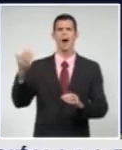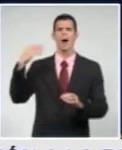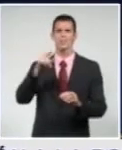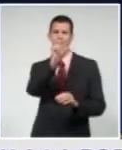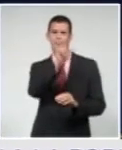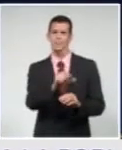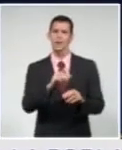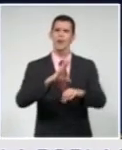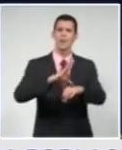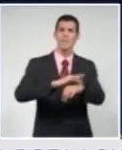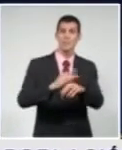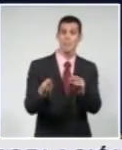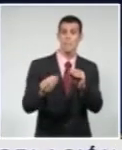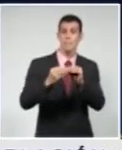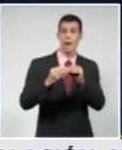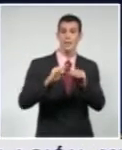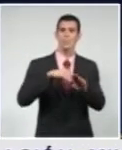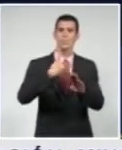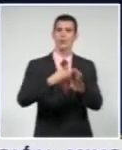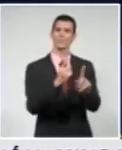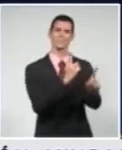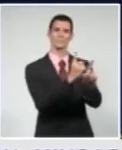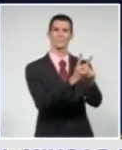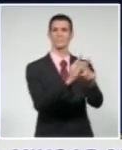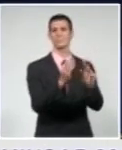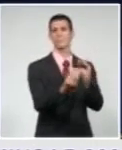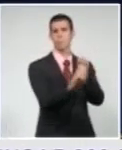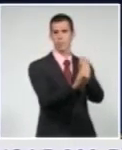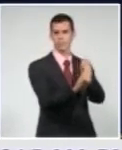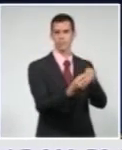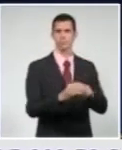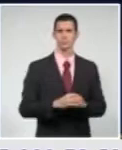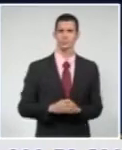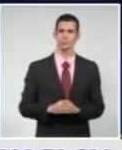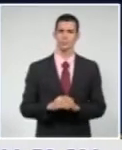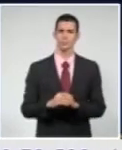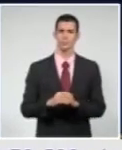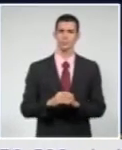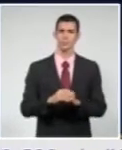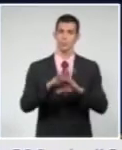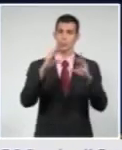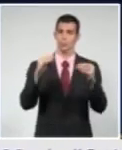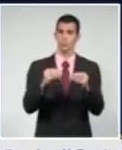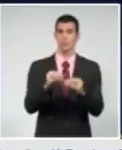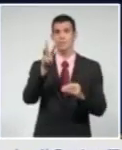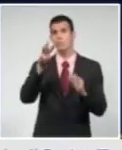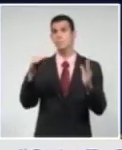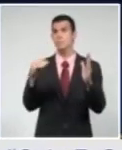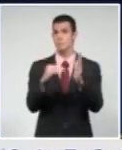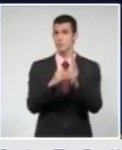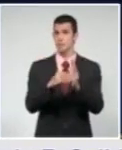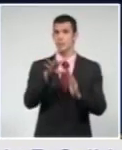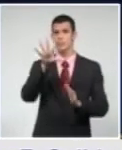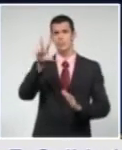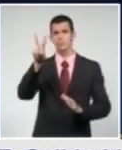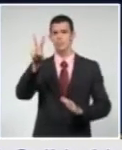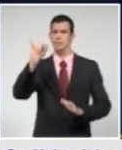47 or 98% are confirmed case contacts. This means that